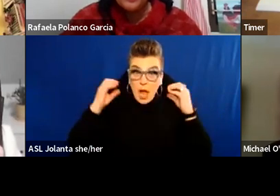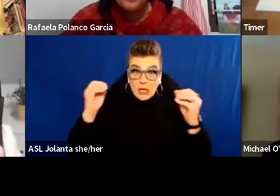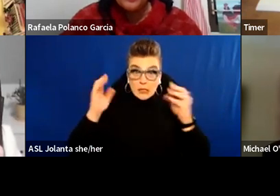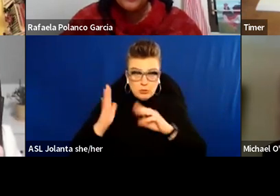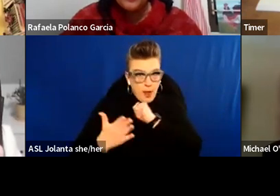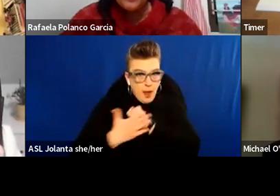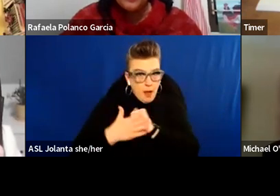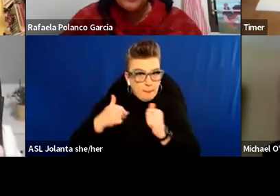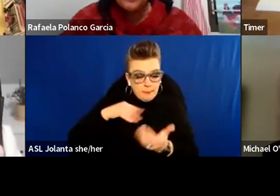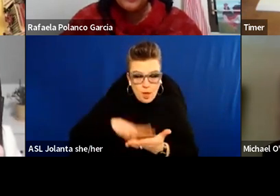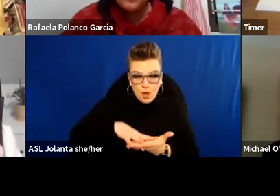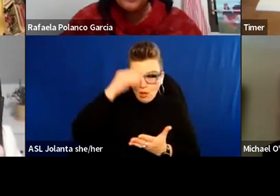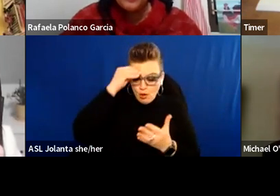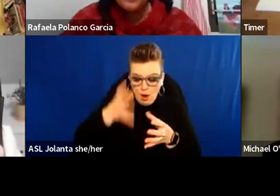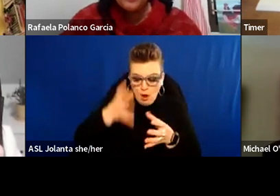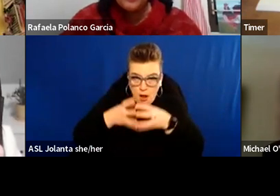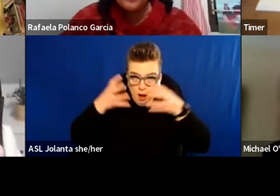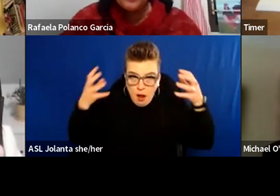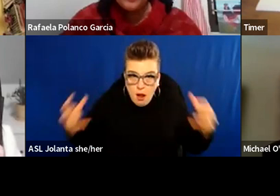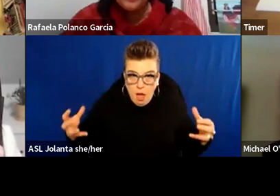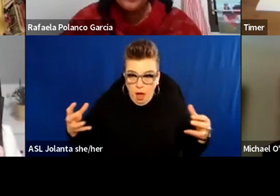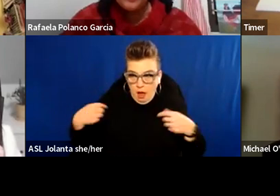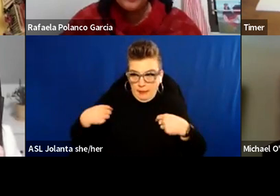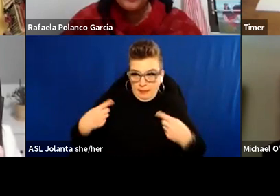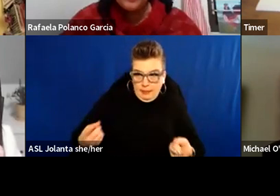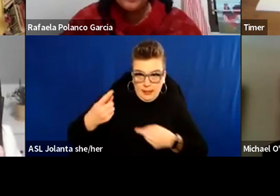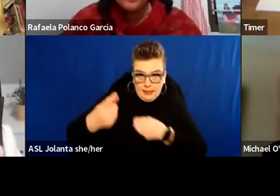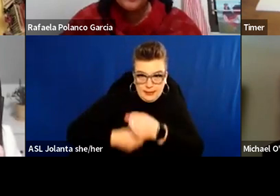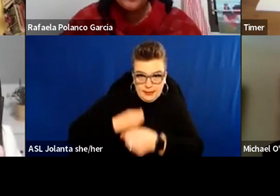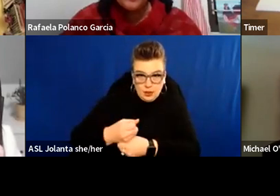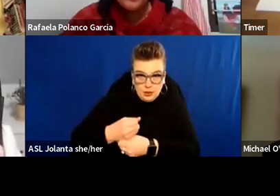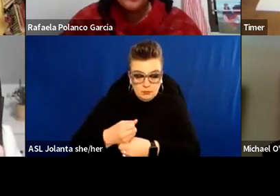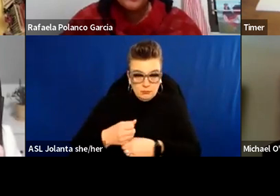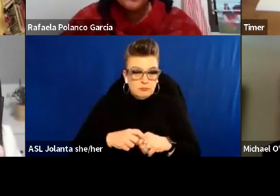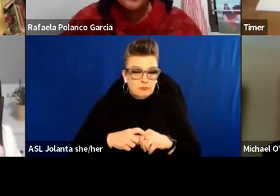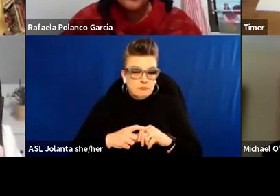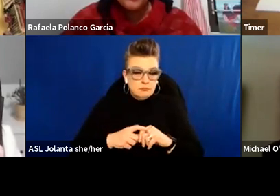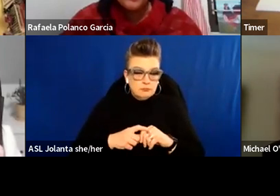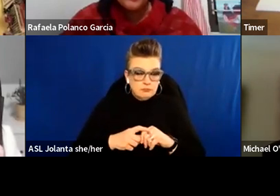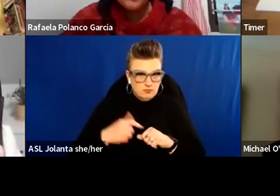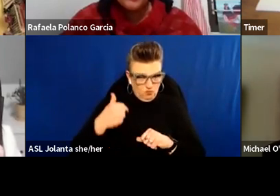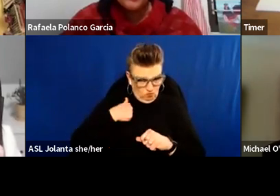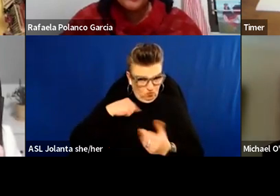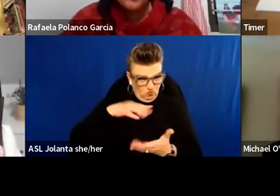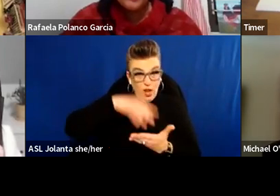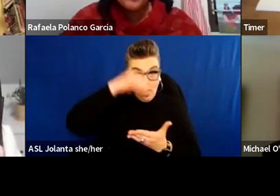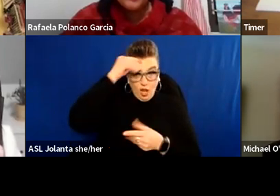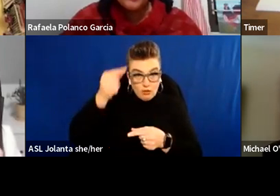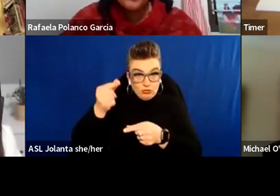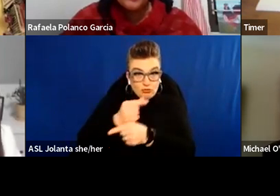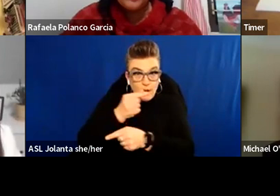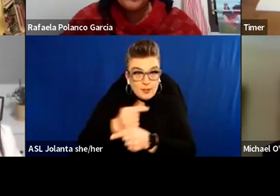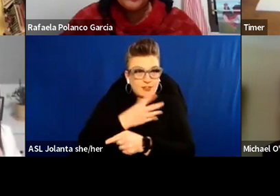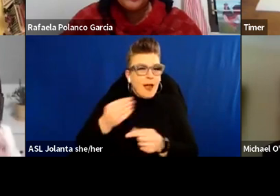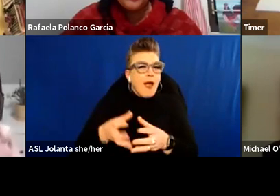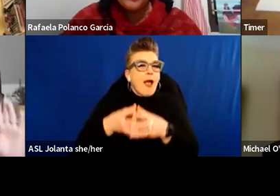learn a lot this year i'm doing i'm learning geometry and lots